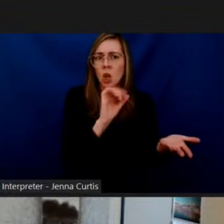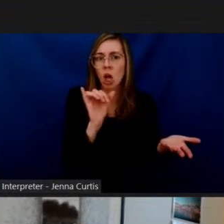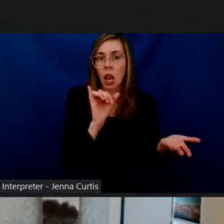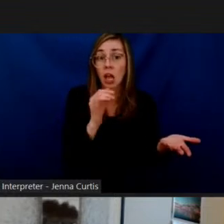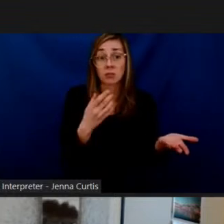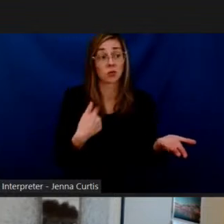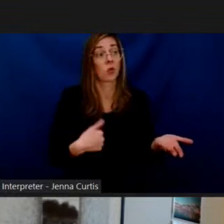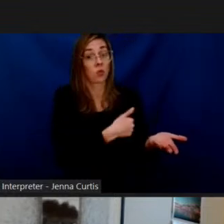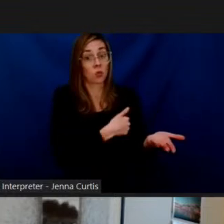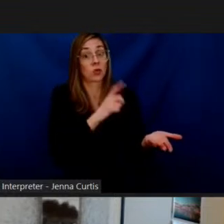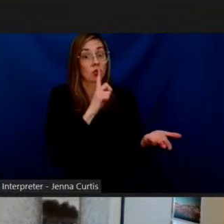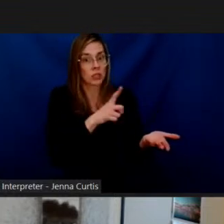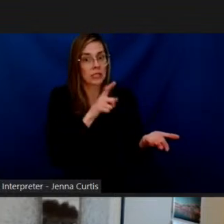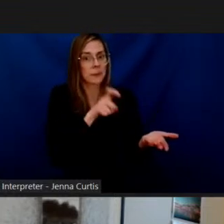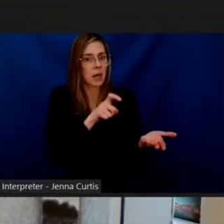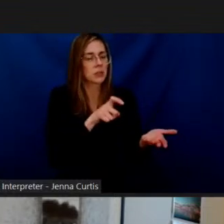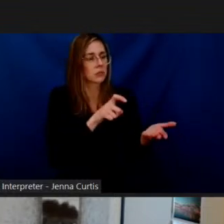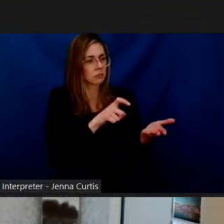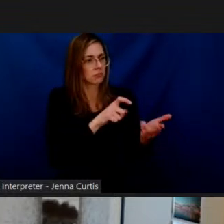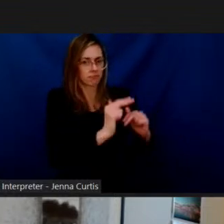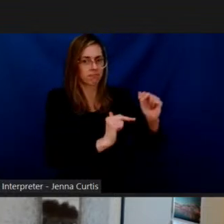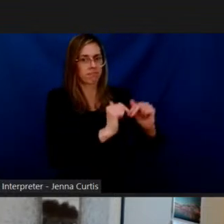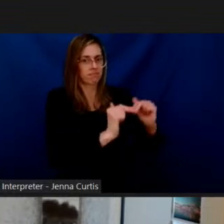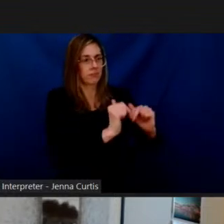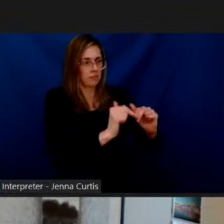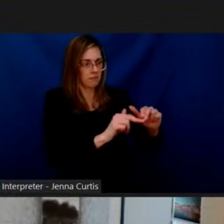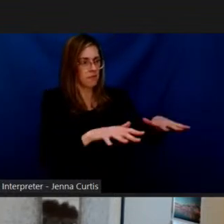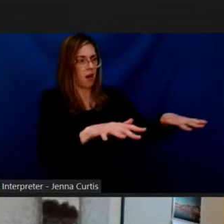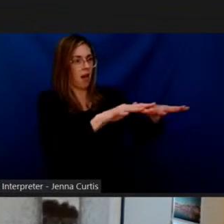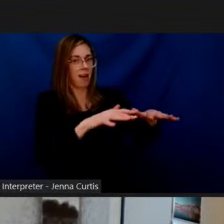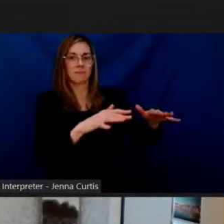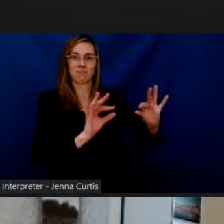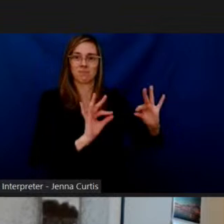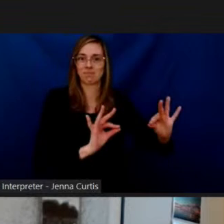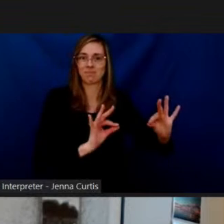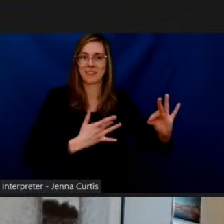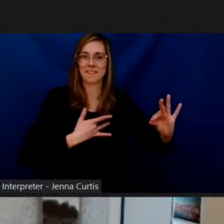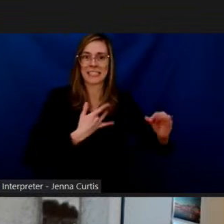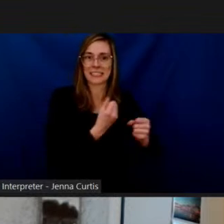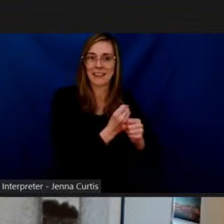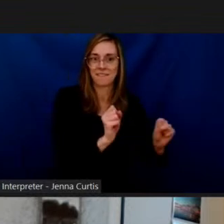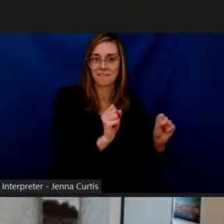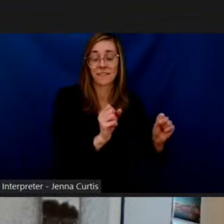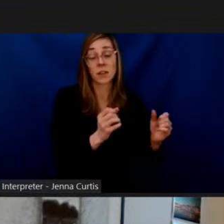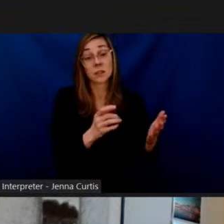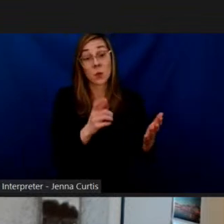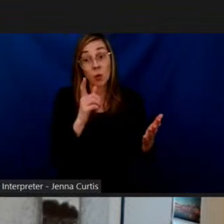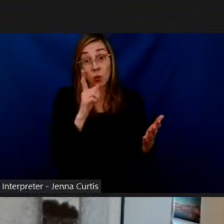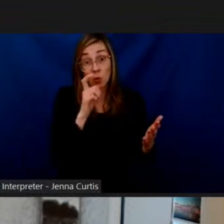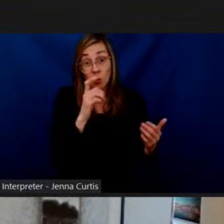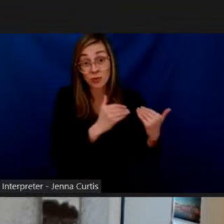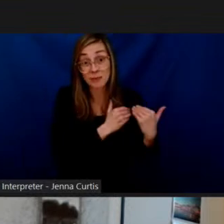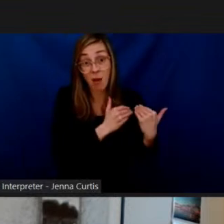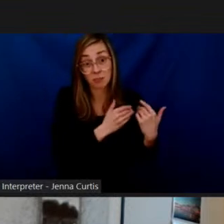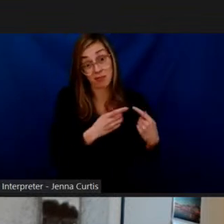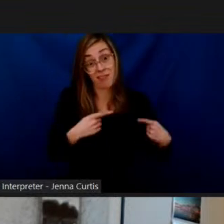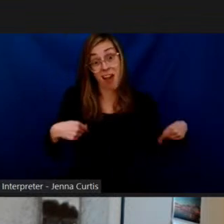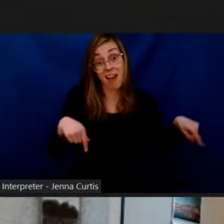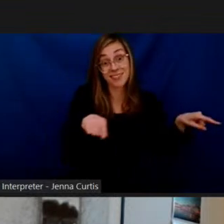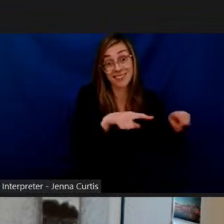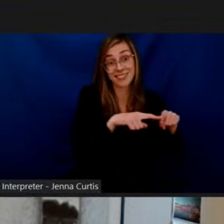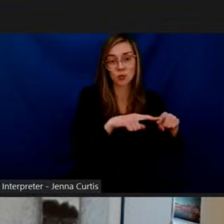want to be and they feel safe to be. So a lot of that burden is on us to create that